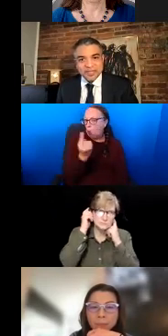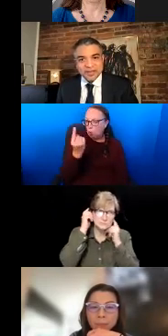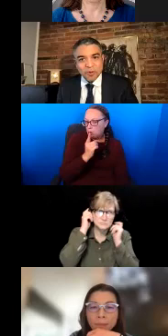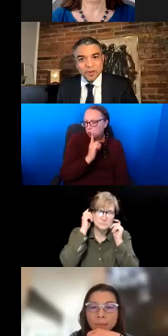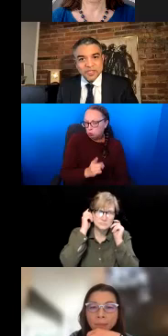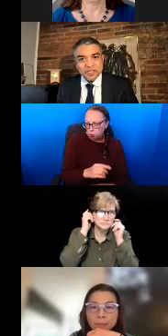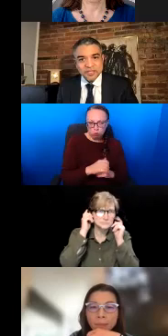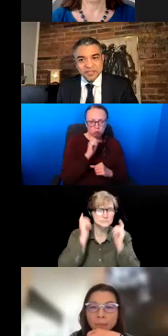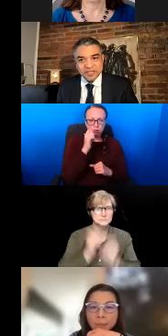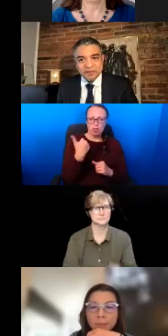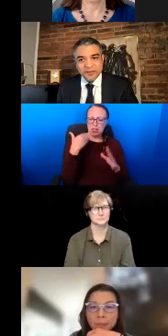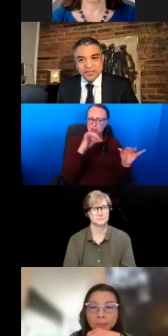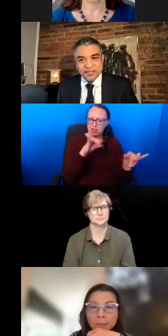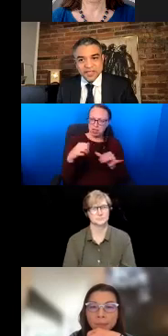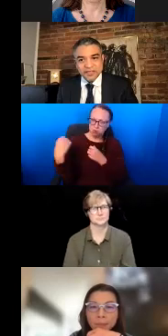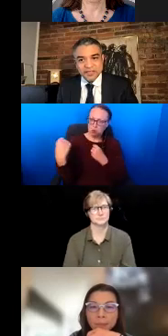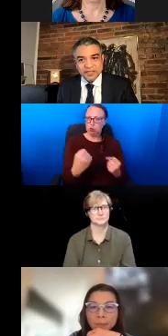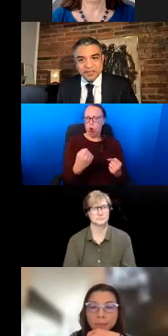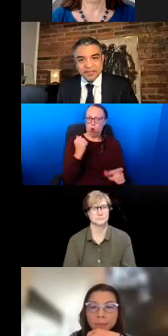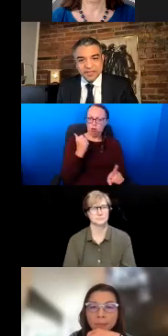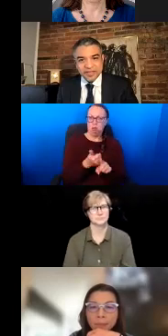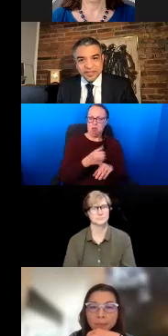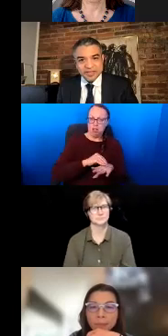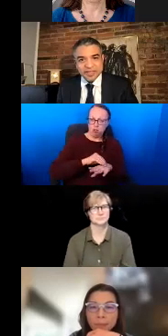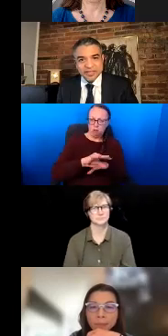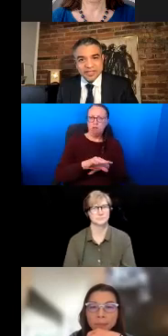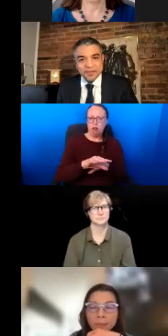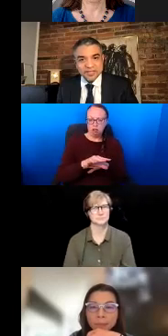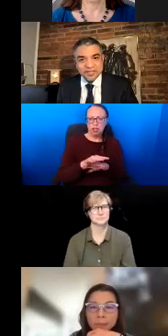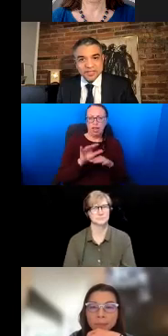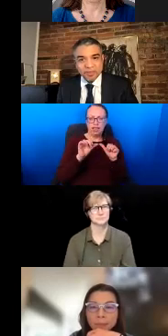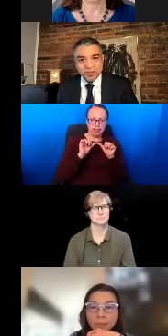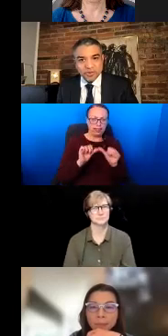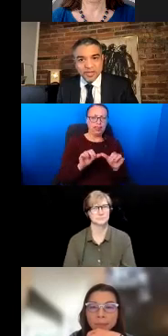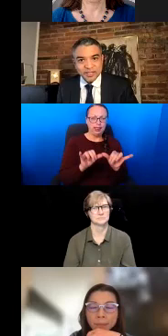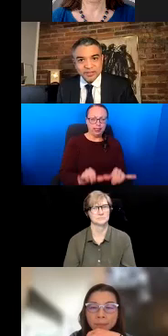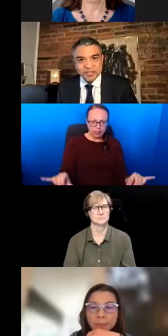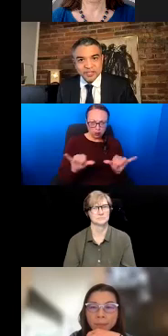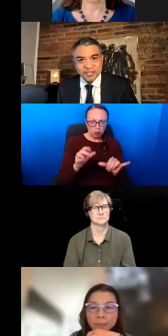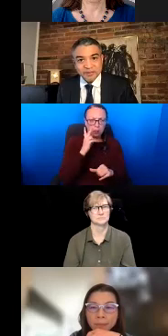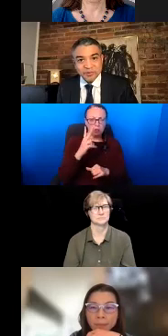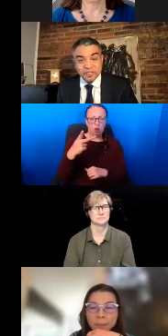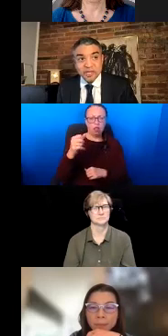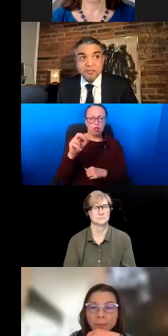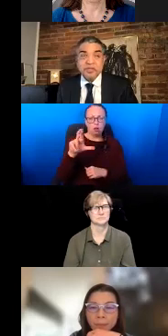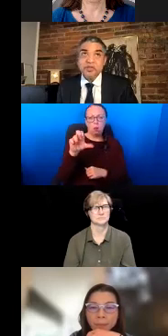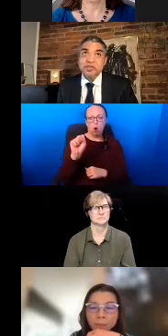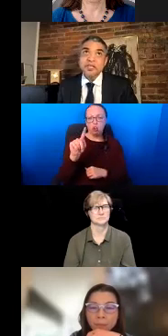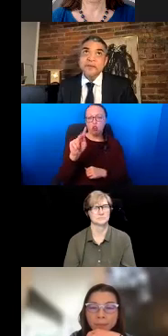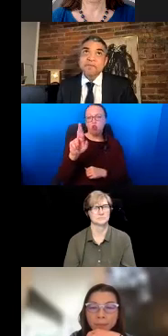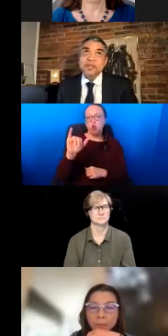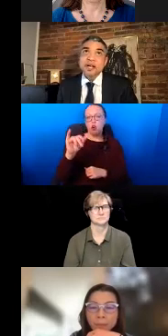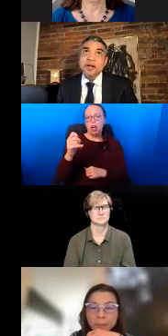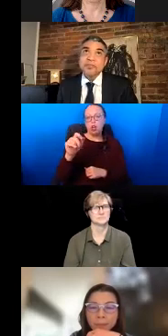have the same robustness of effect as and consistency that we had seen in the pars triangularis in individuals. But